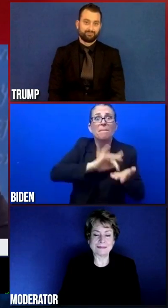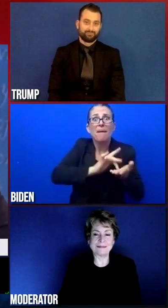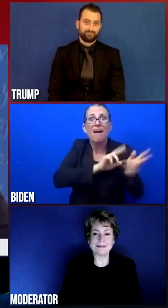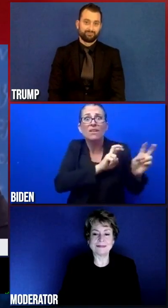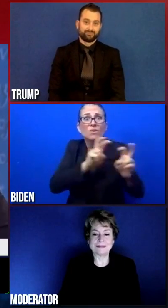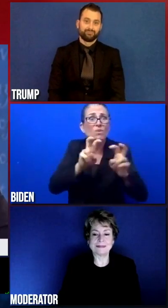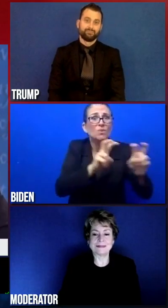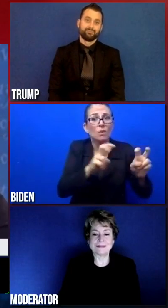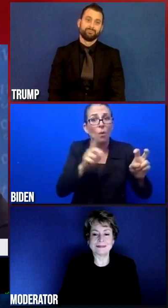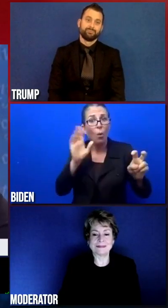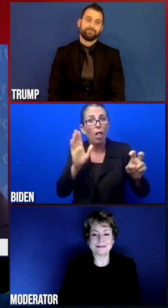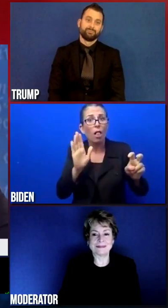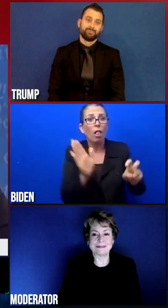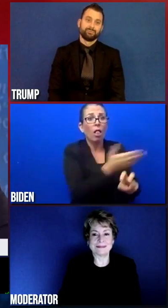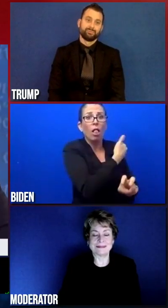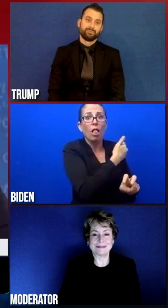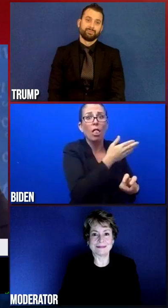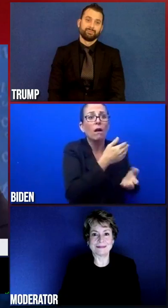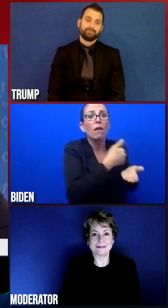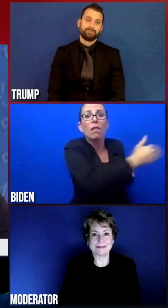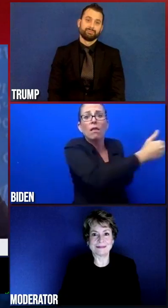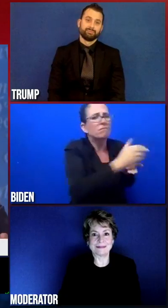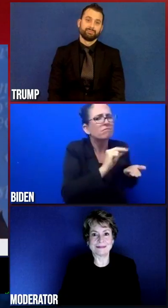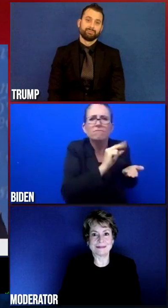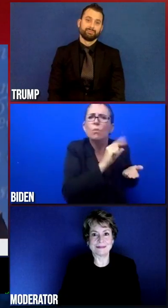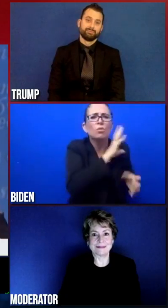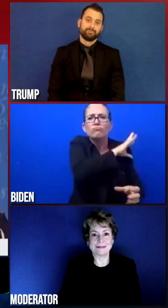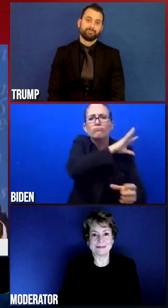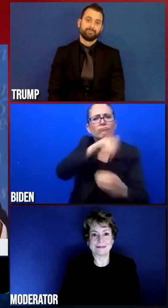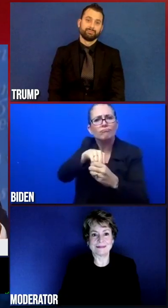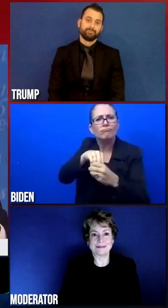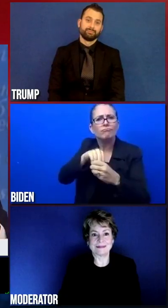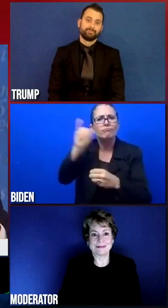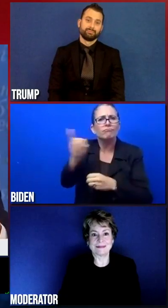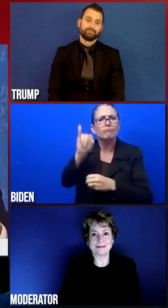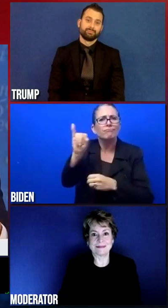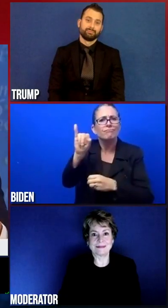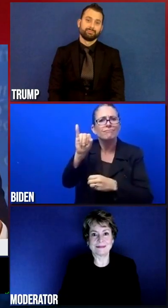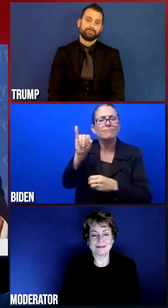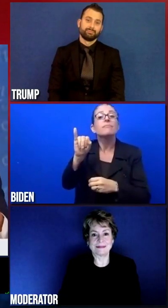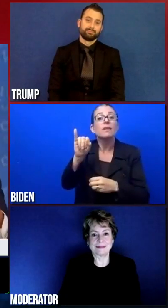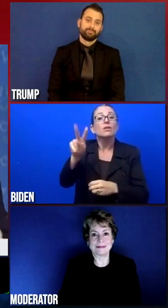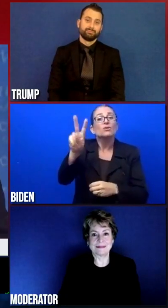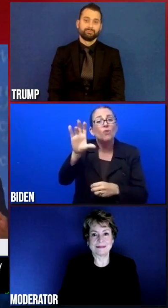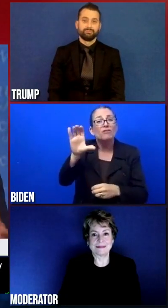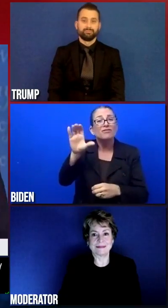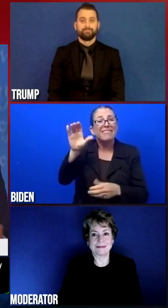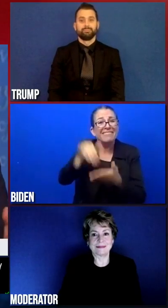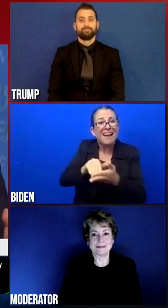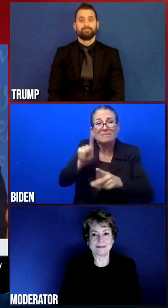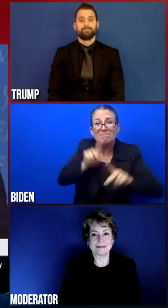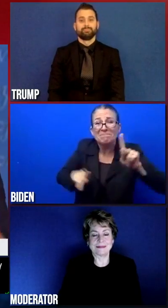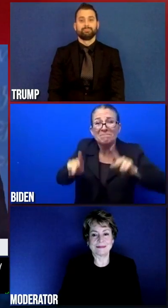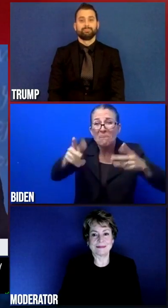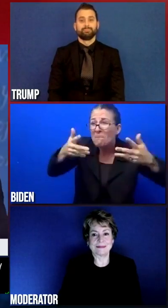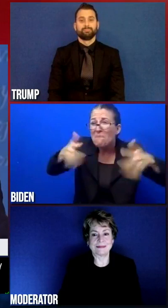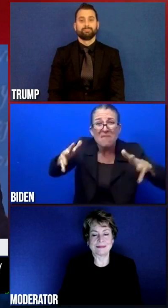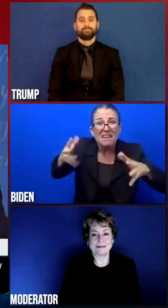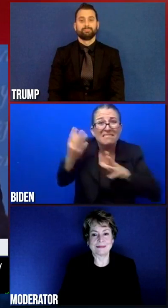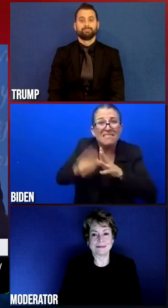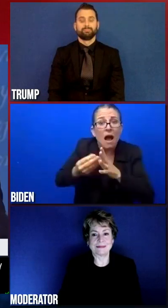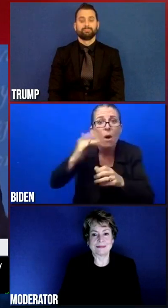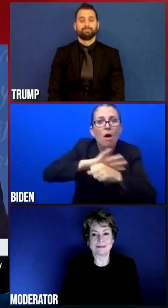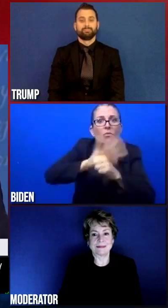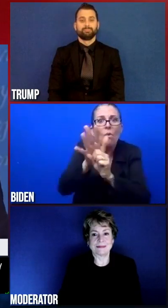200,000 people that have died on his watch, how many of those have survived? Well, there's 7 million people that contracted